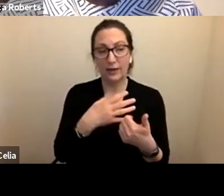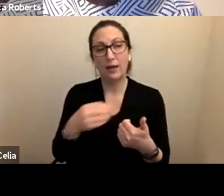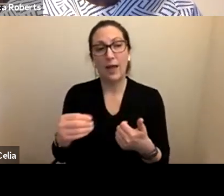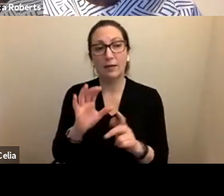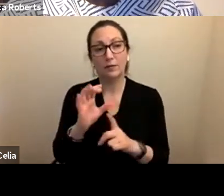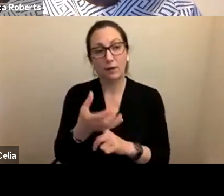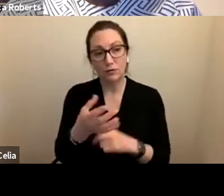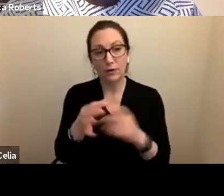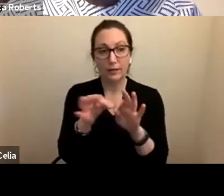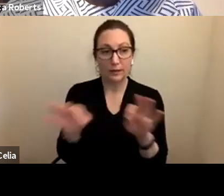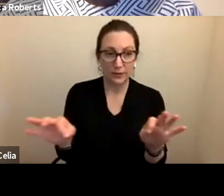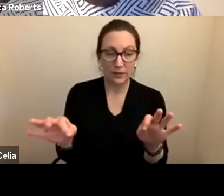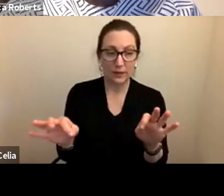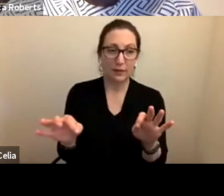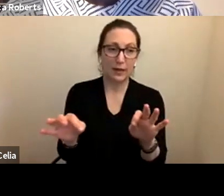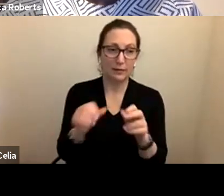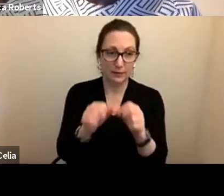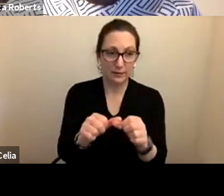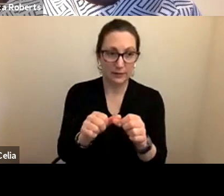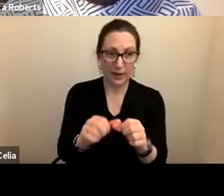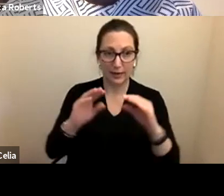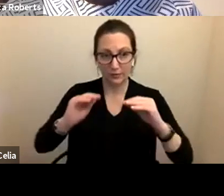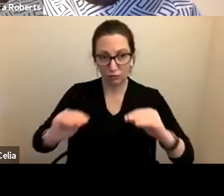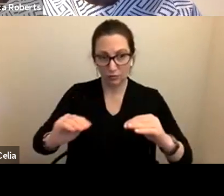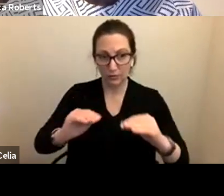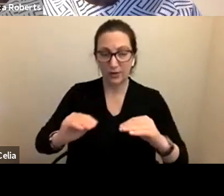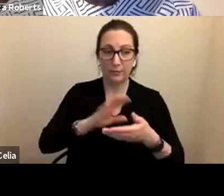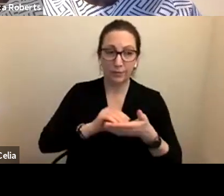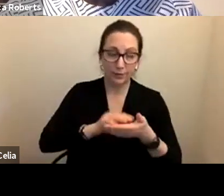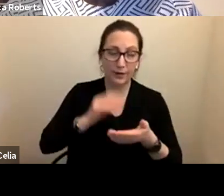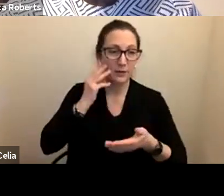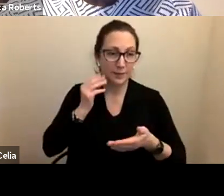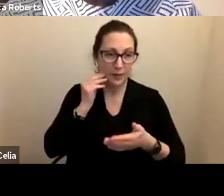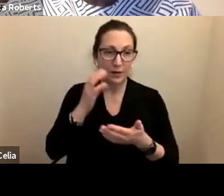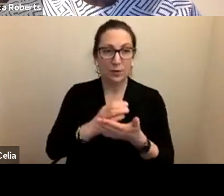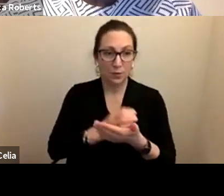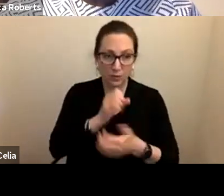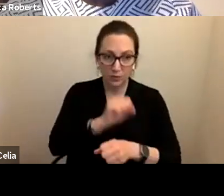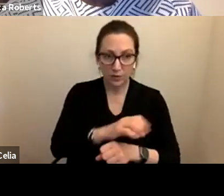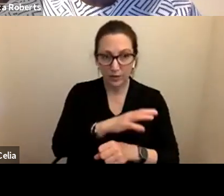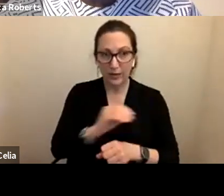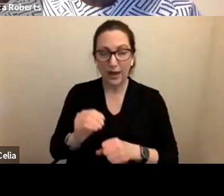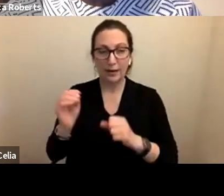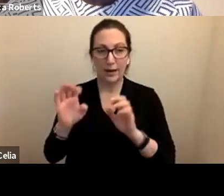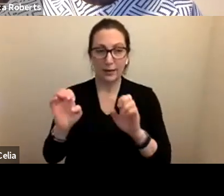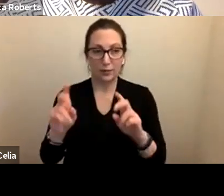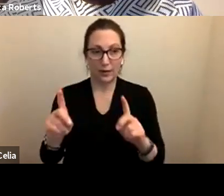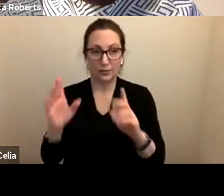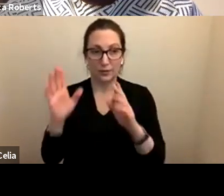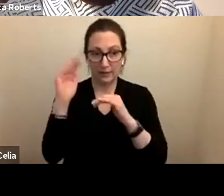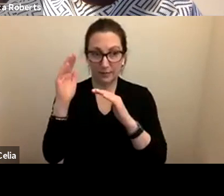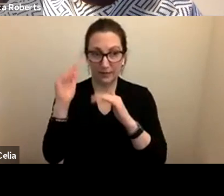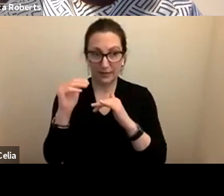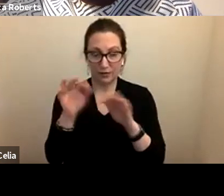and linguistically sustaining instruction, learning experiences, coursework, and educational expectations.